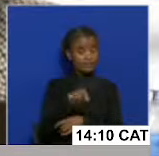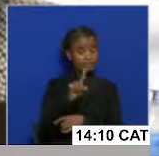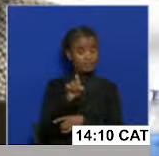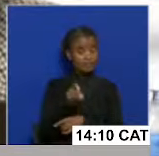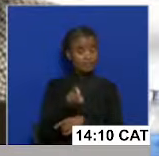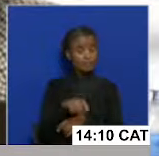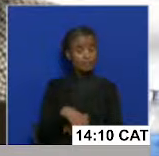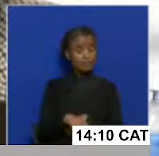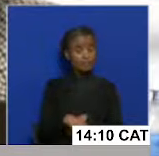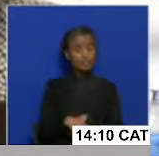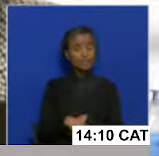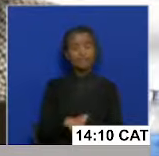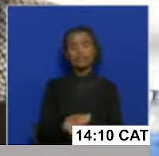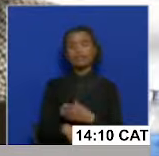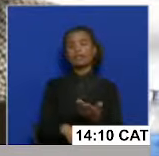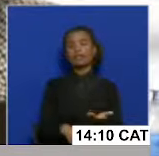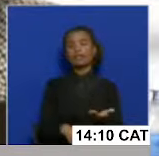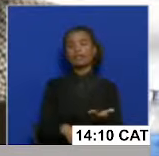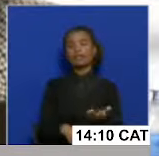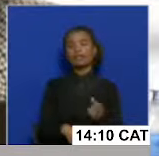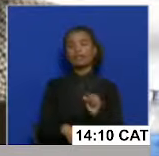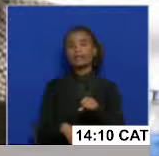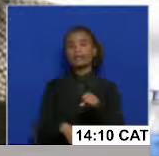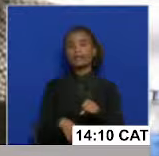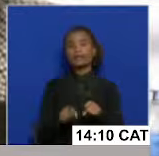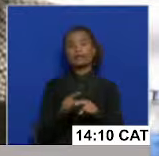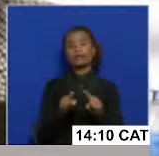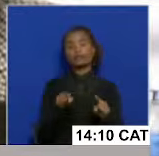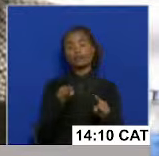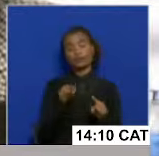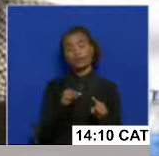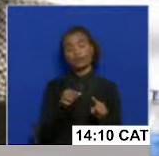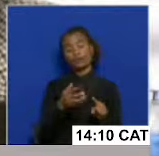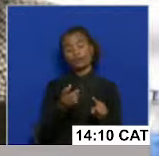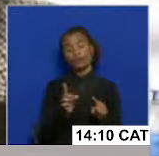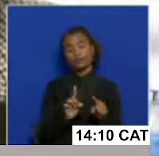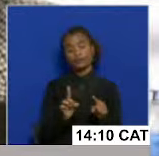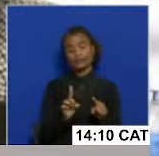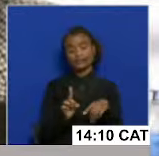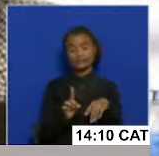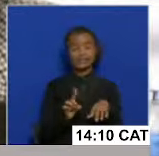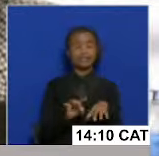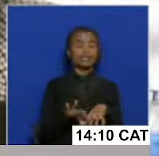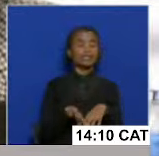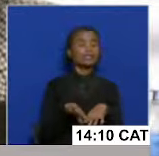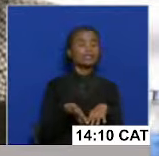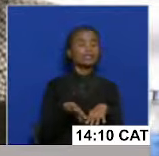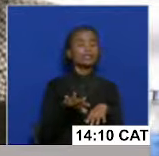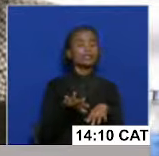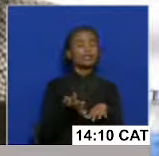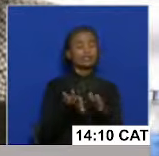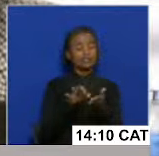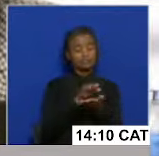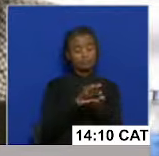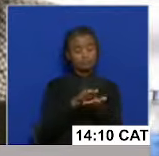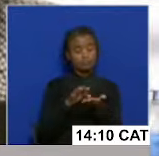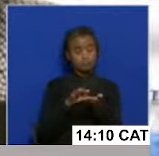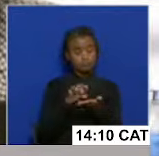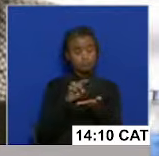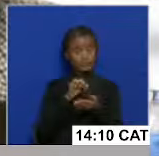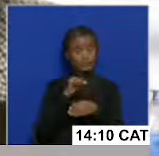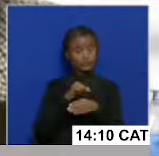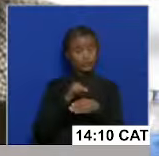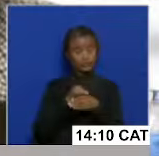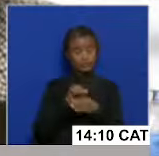Actually, it was for me to get the stones first, and then we can do anything after. Indeed, but if we